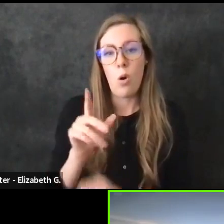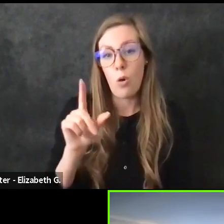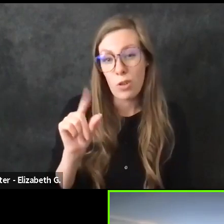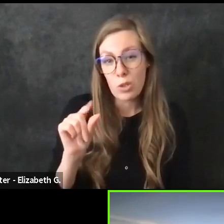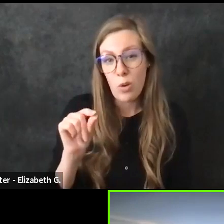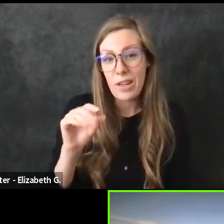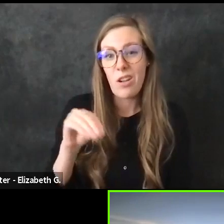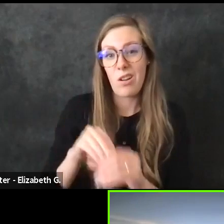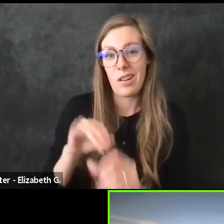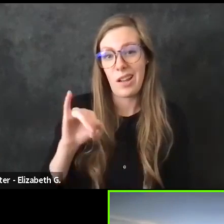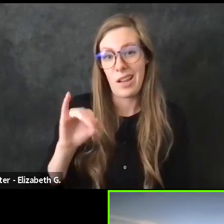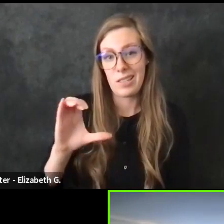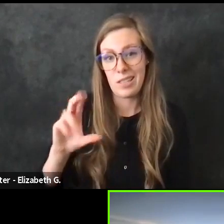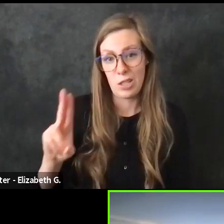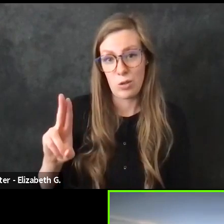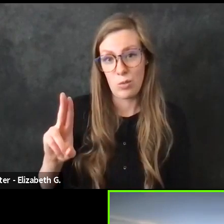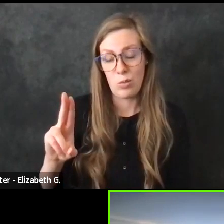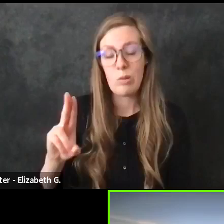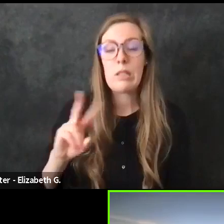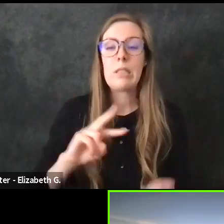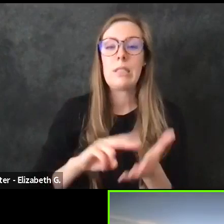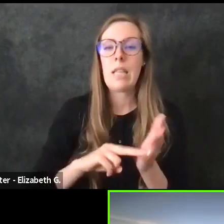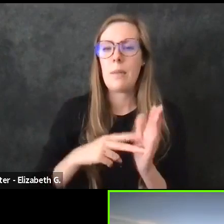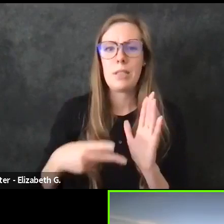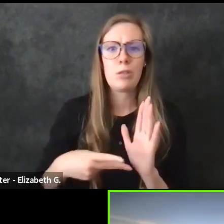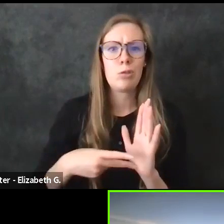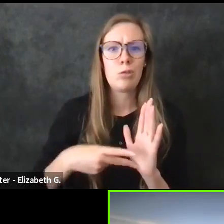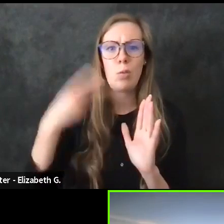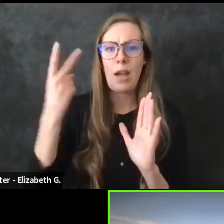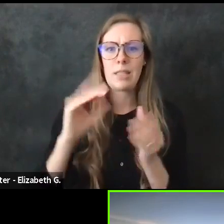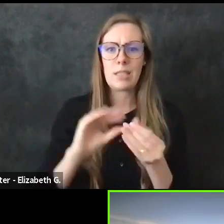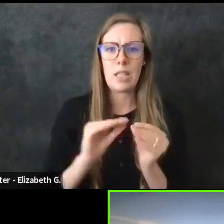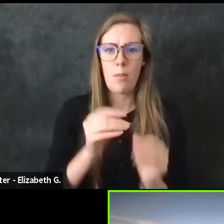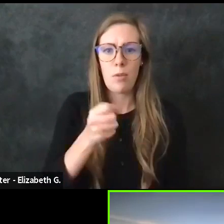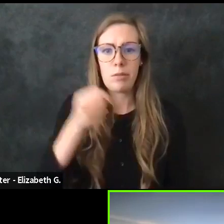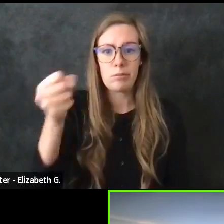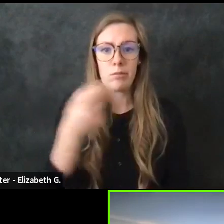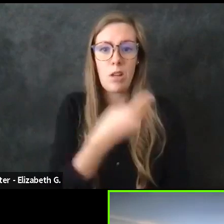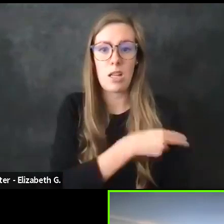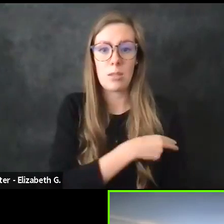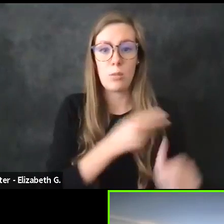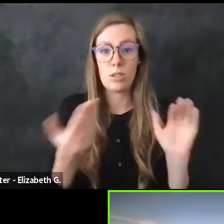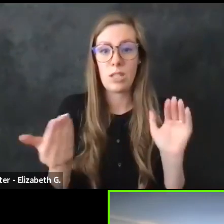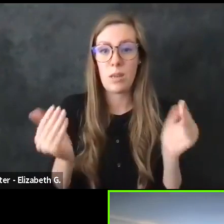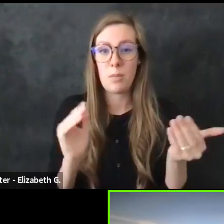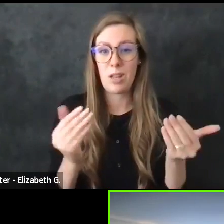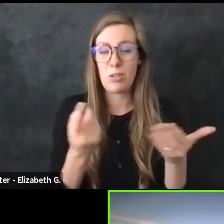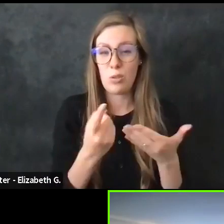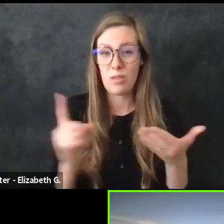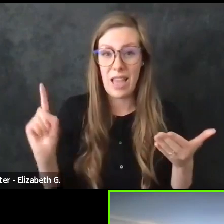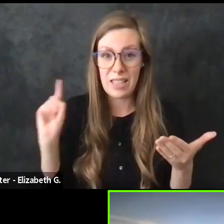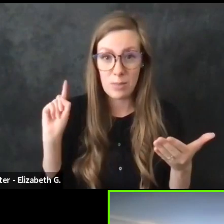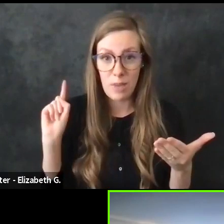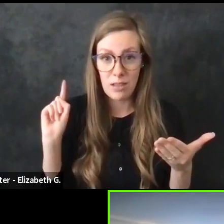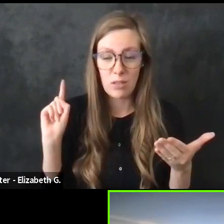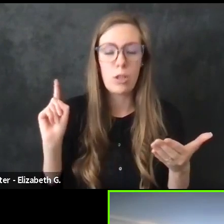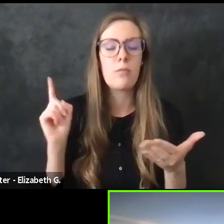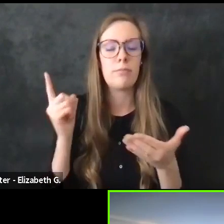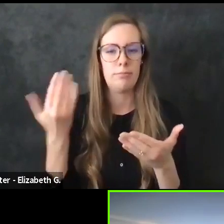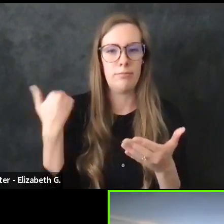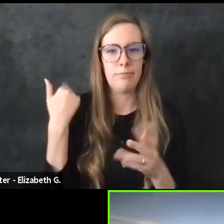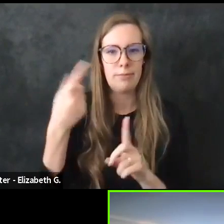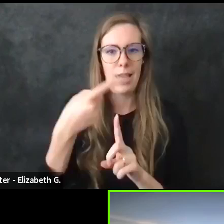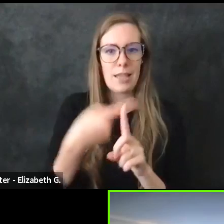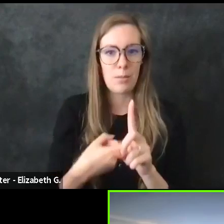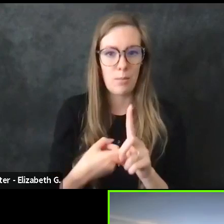unit. That's more than twice the number of hospitalizations that we had a month ago, and 3 times the number of ICU patients